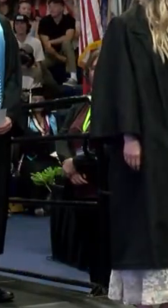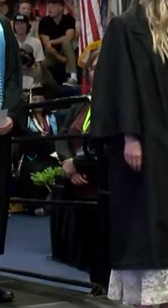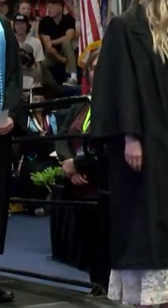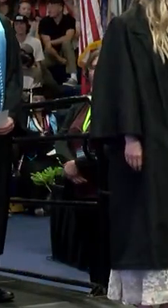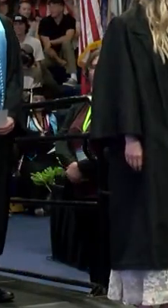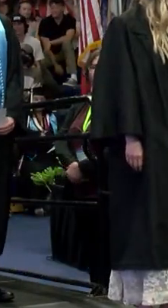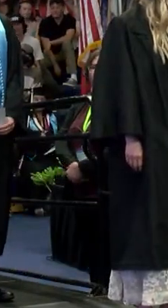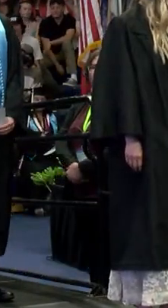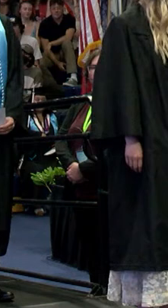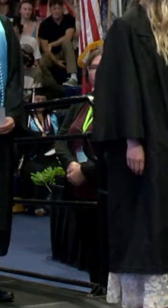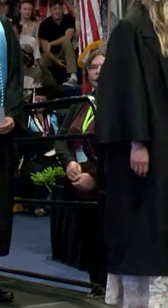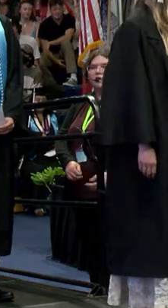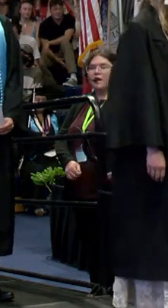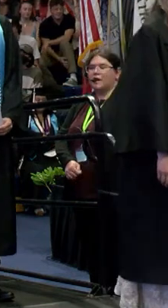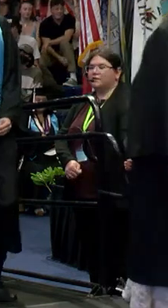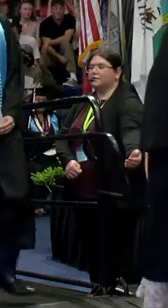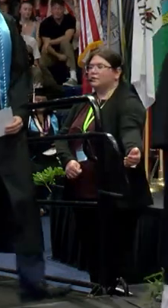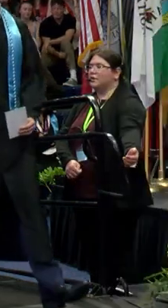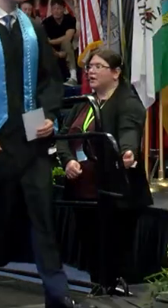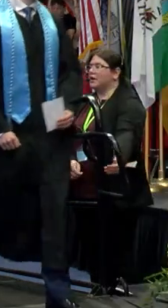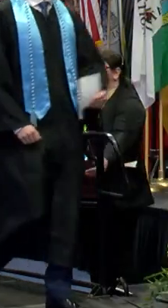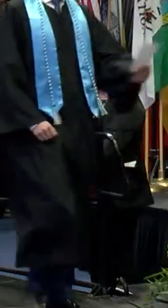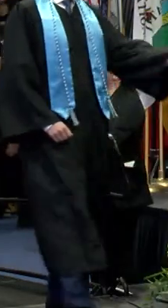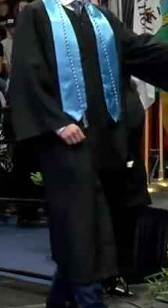Morgan L. Harrington.